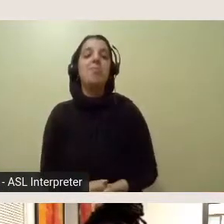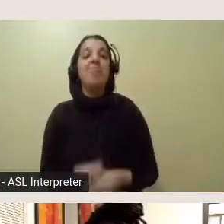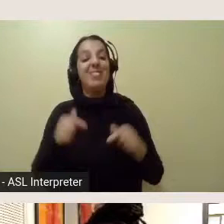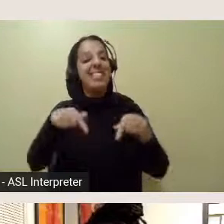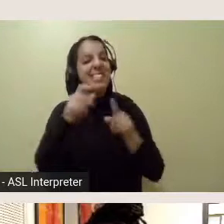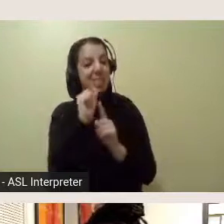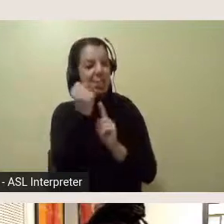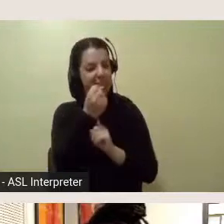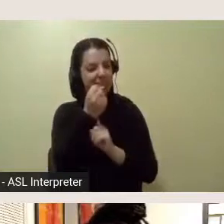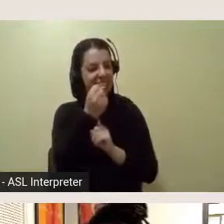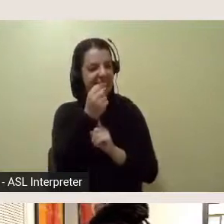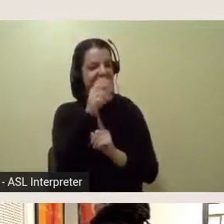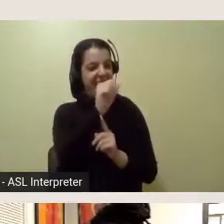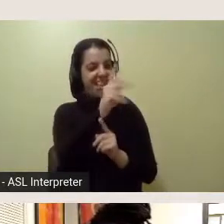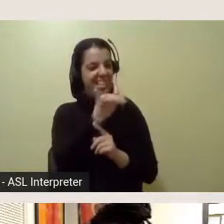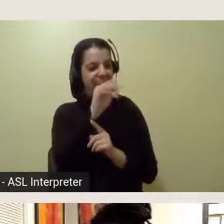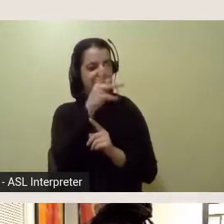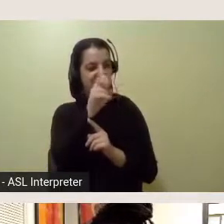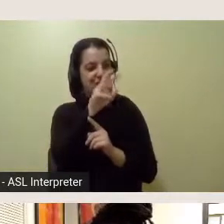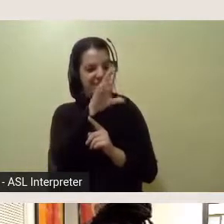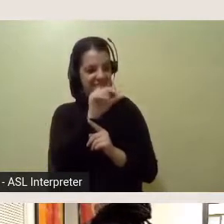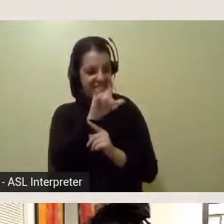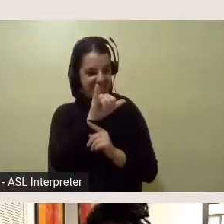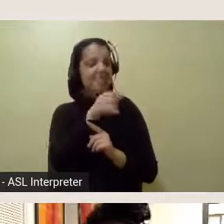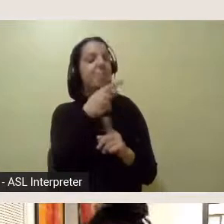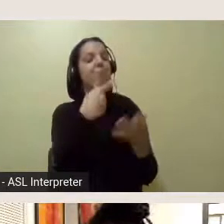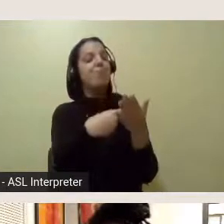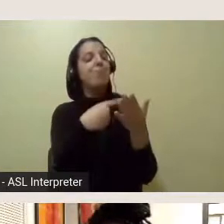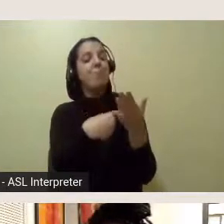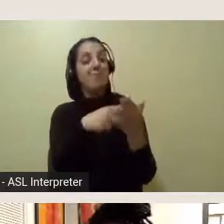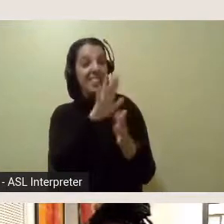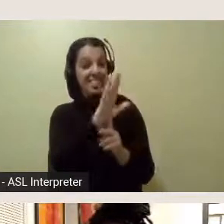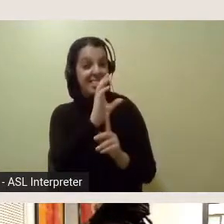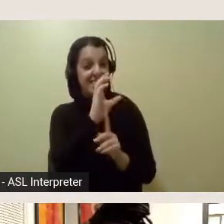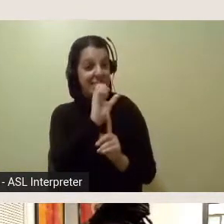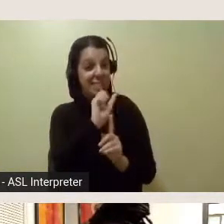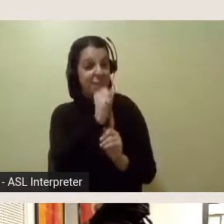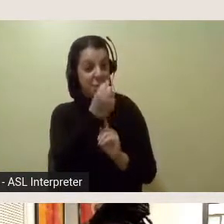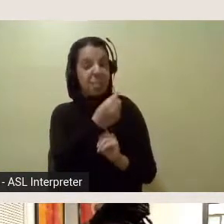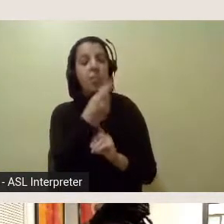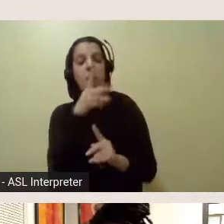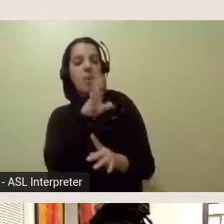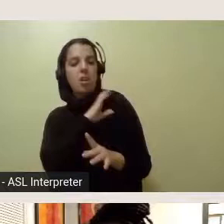case where we have a police officer who has taken someone's life for walking up the stairs, right?